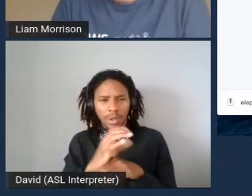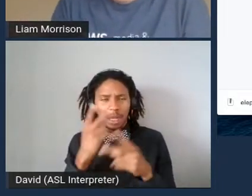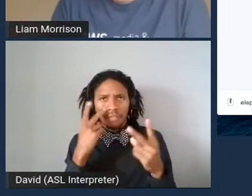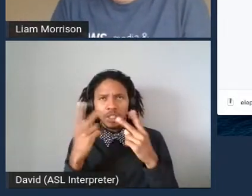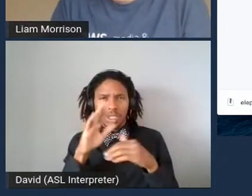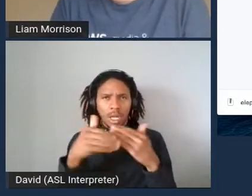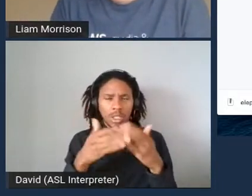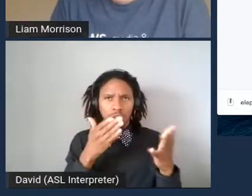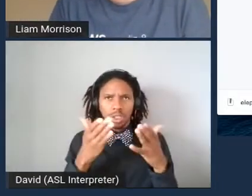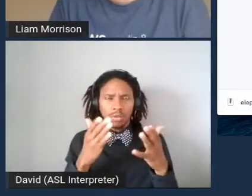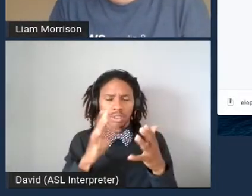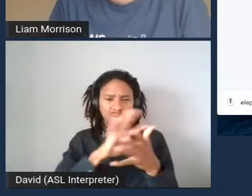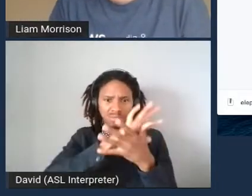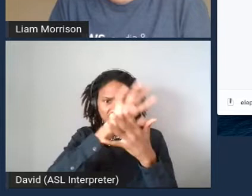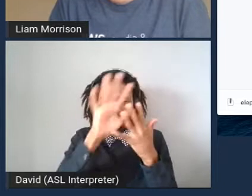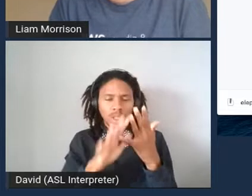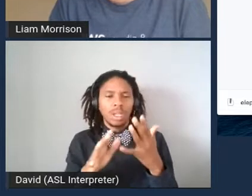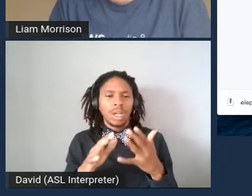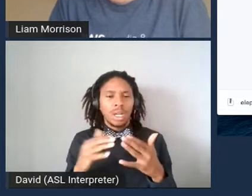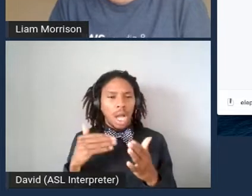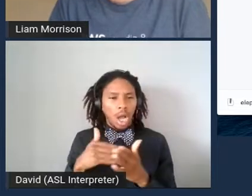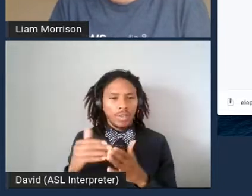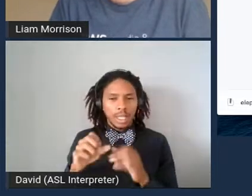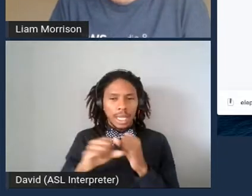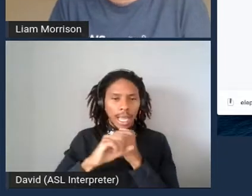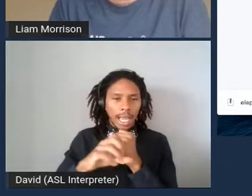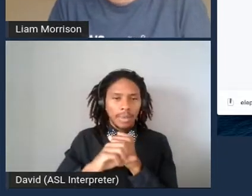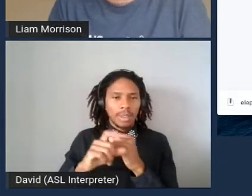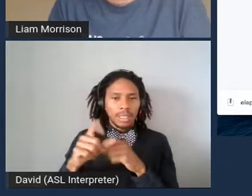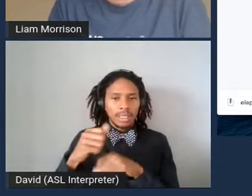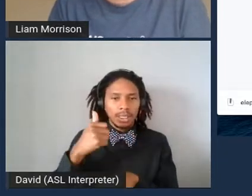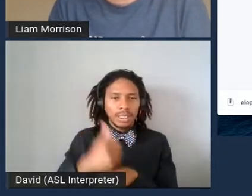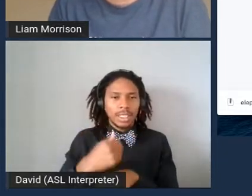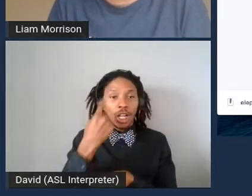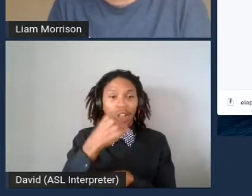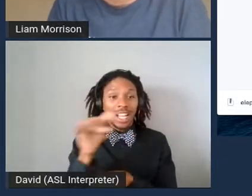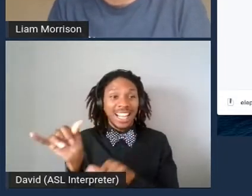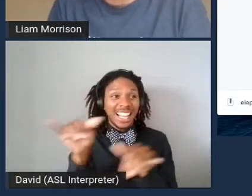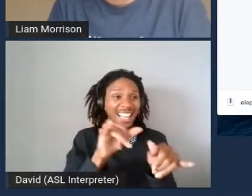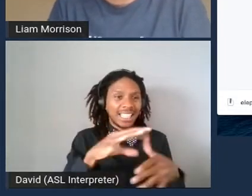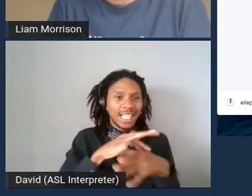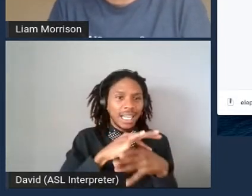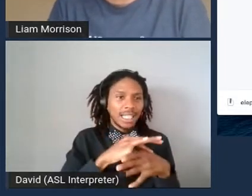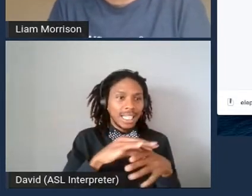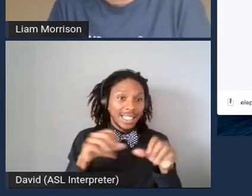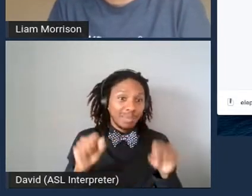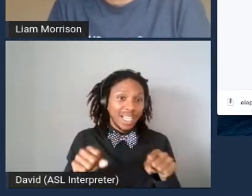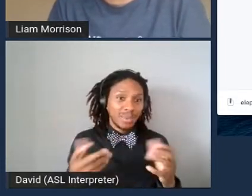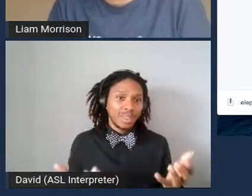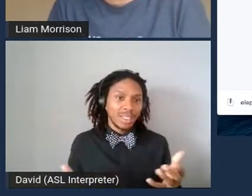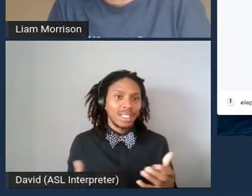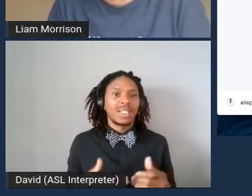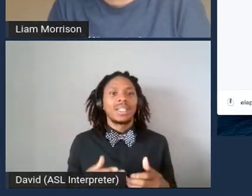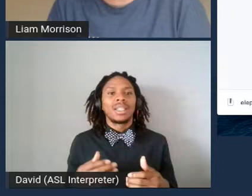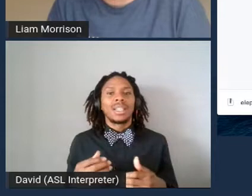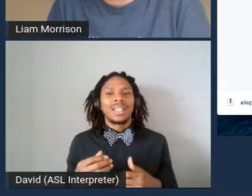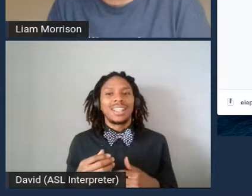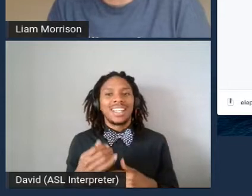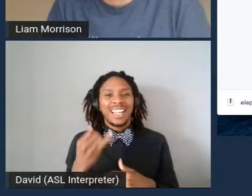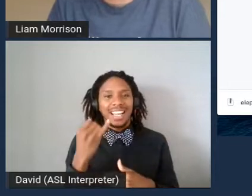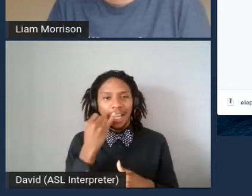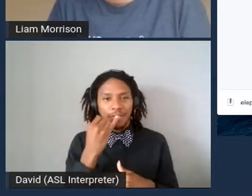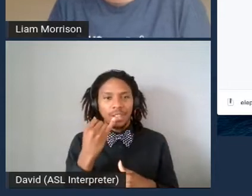services, oftentimes these ads are designed to look as much like the content as possible. And if it's stitched